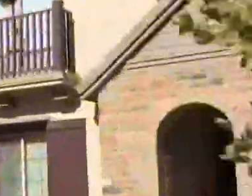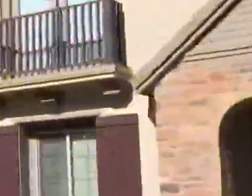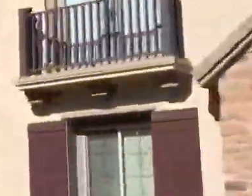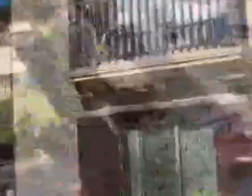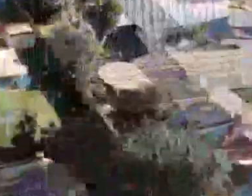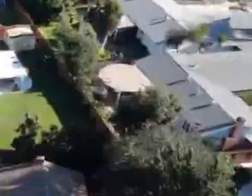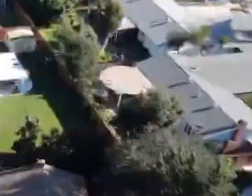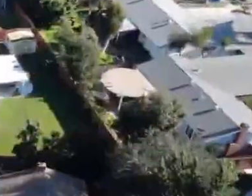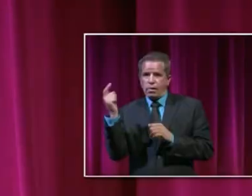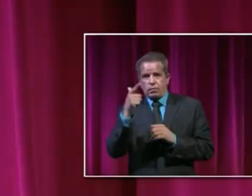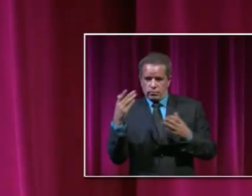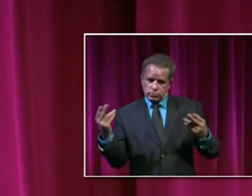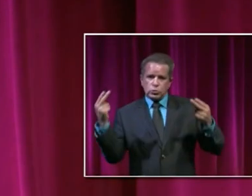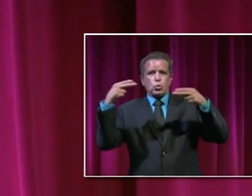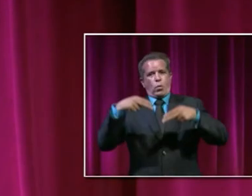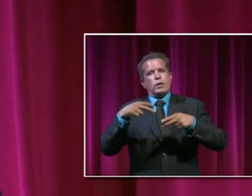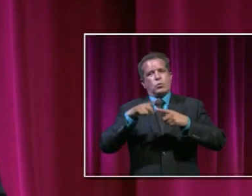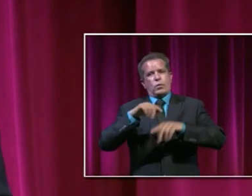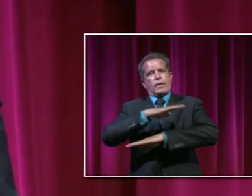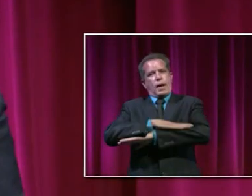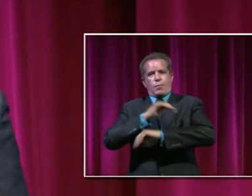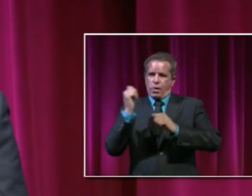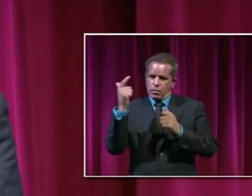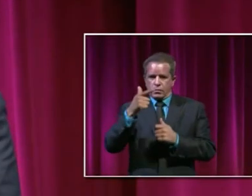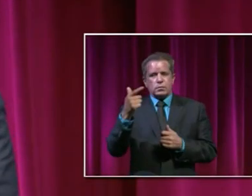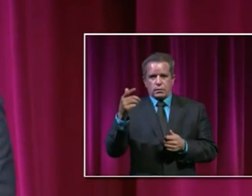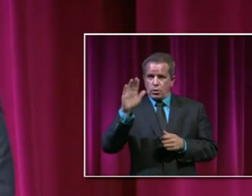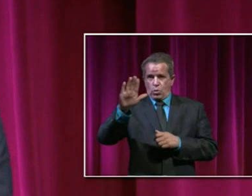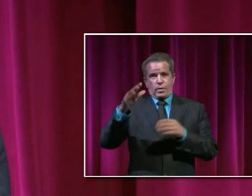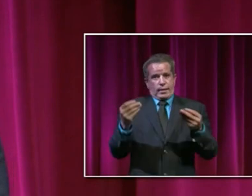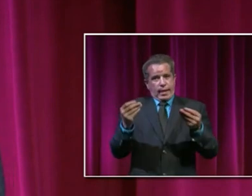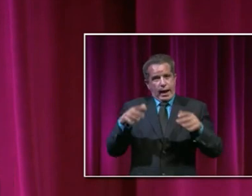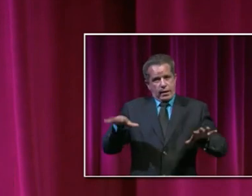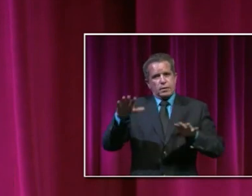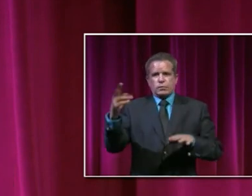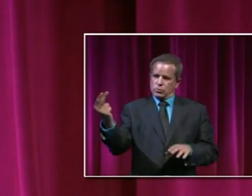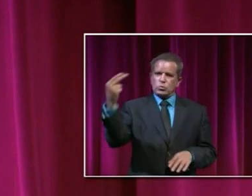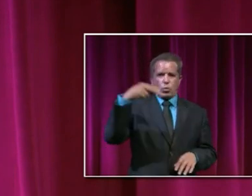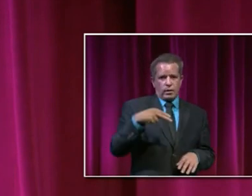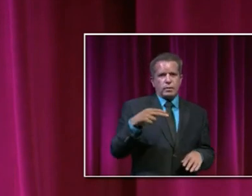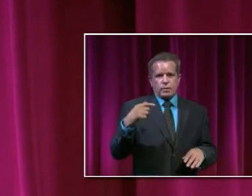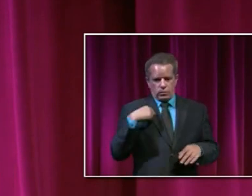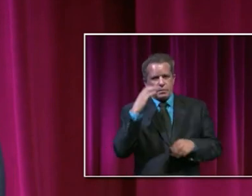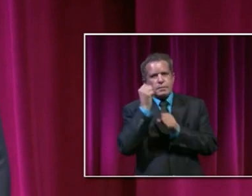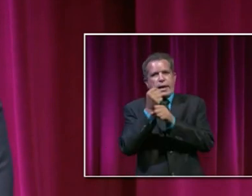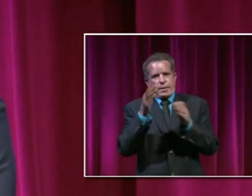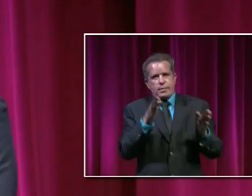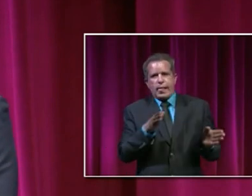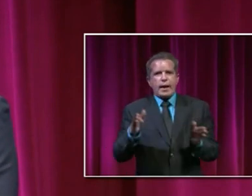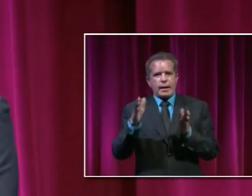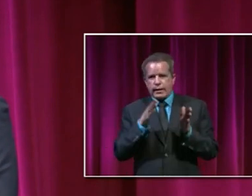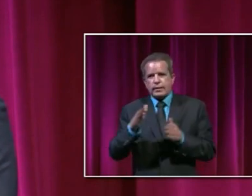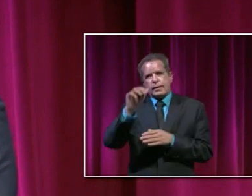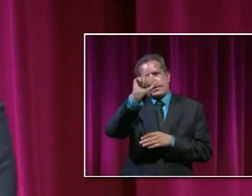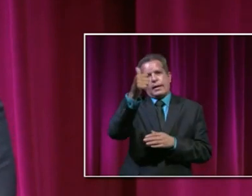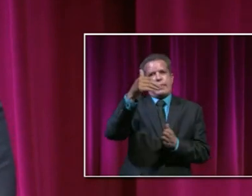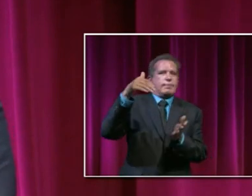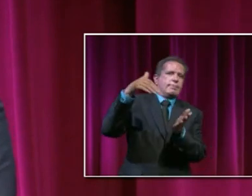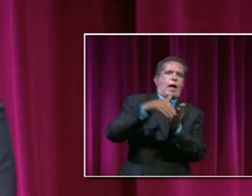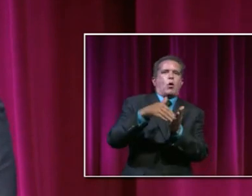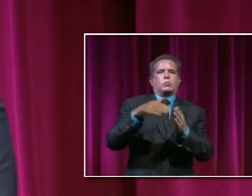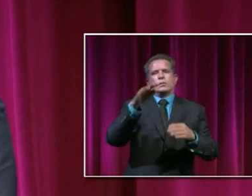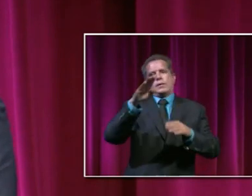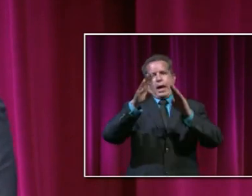more affordable housing. Bring your surplus land and let's put together a package to master plan 10,000 units of affordable